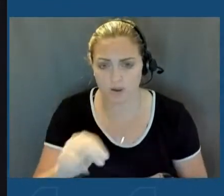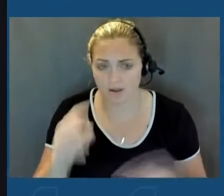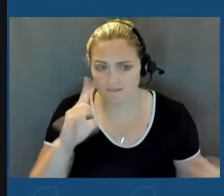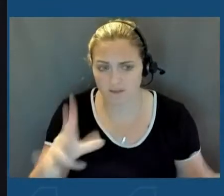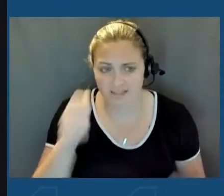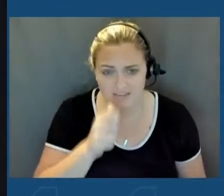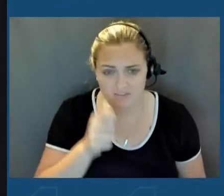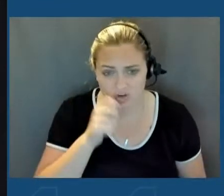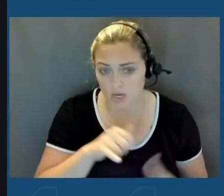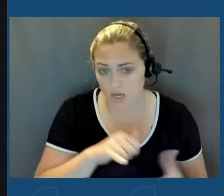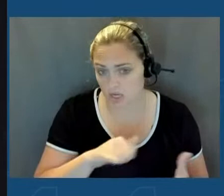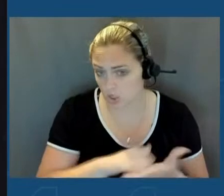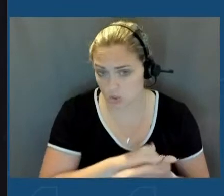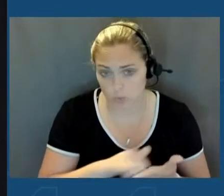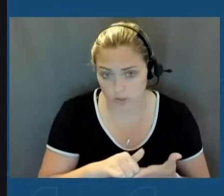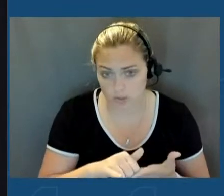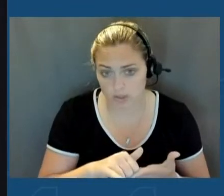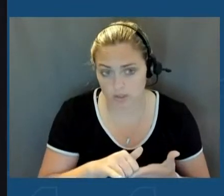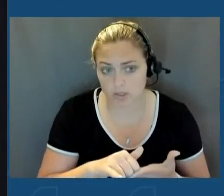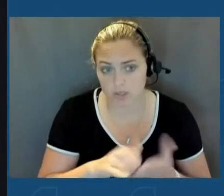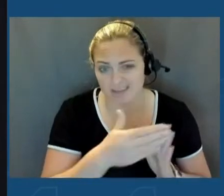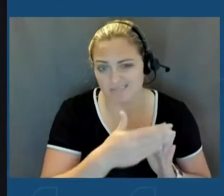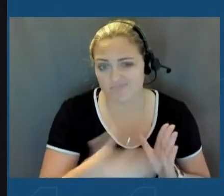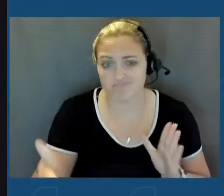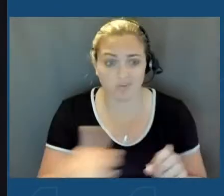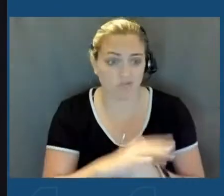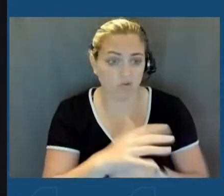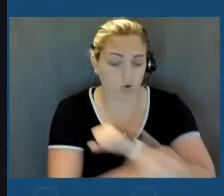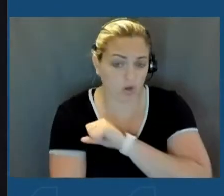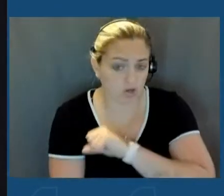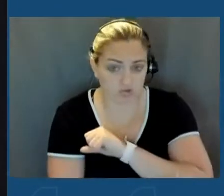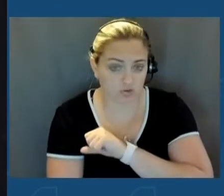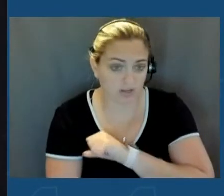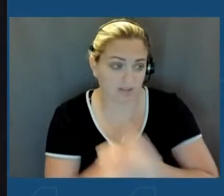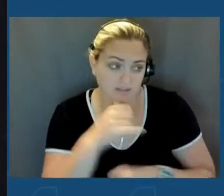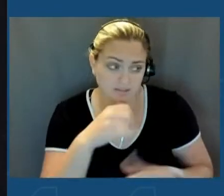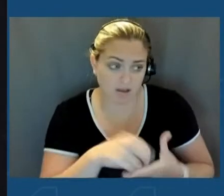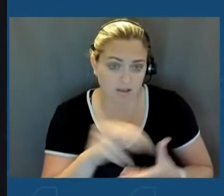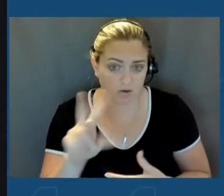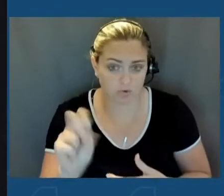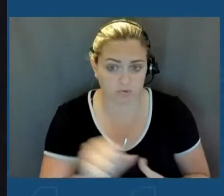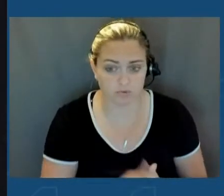New York and across the country that doesn't make the news.